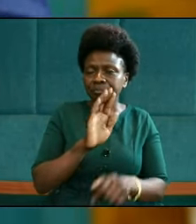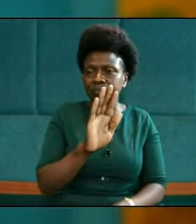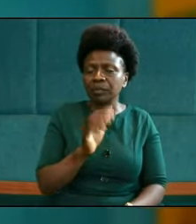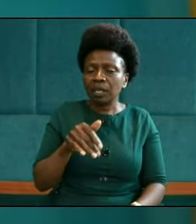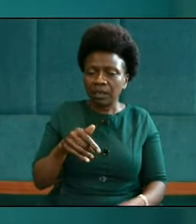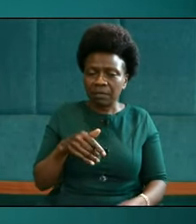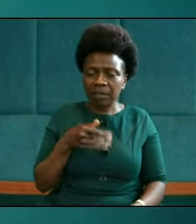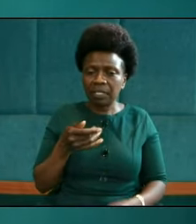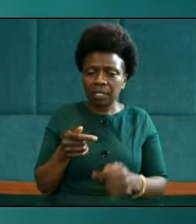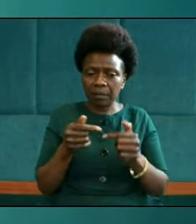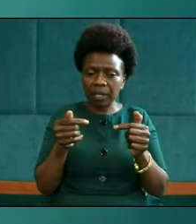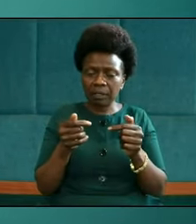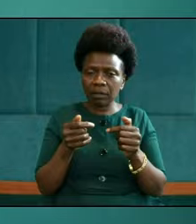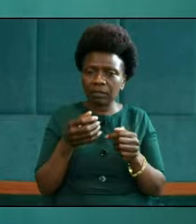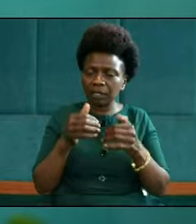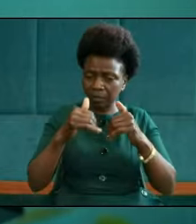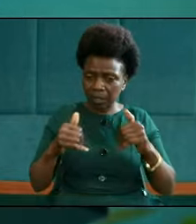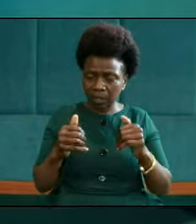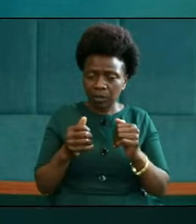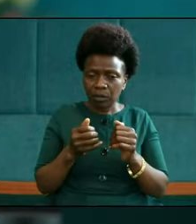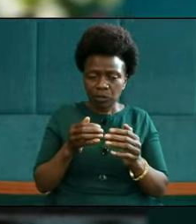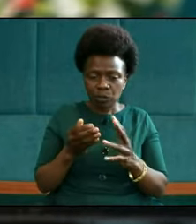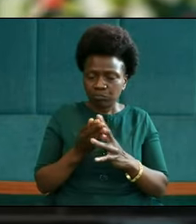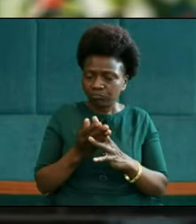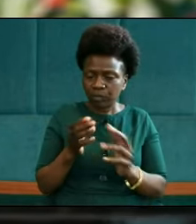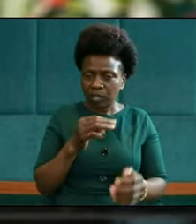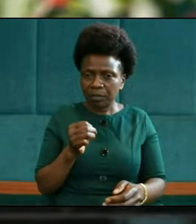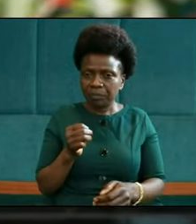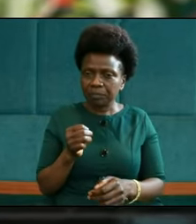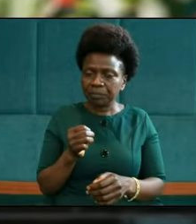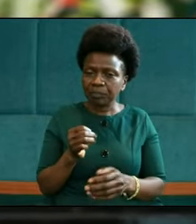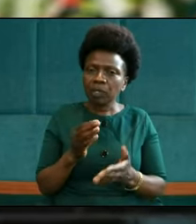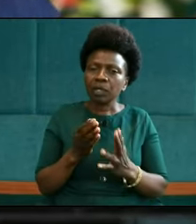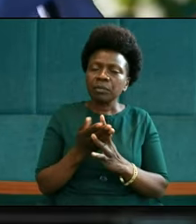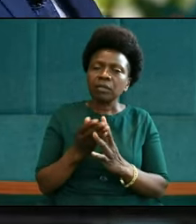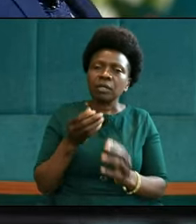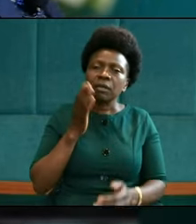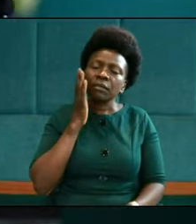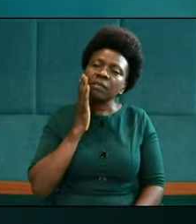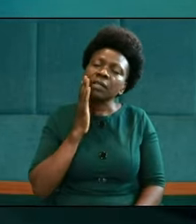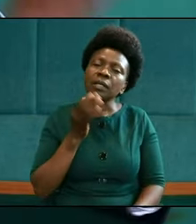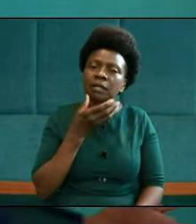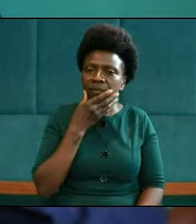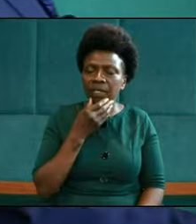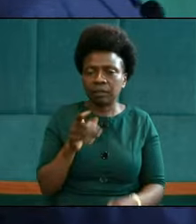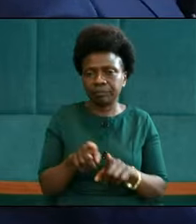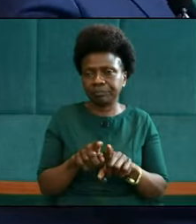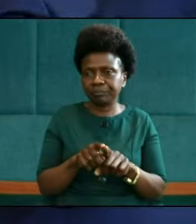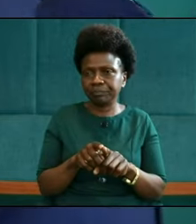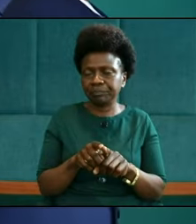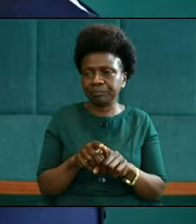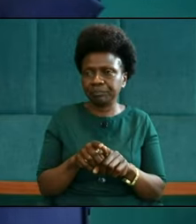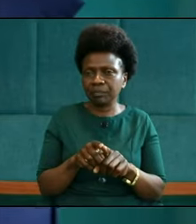feels the pain of separation between him and the mother and the father. By the way, he will go there for a long